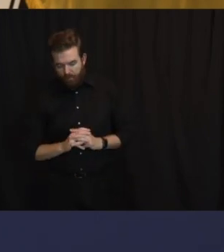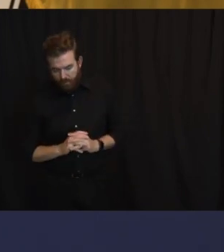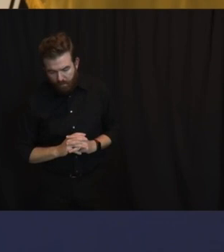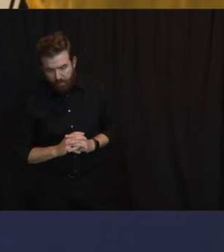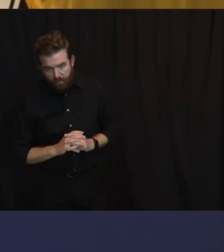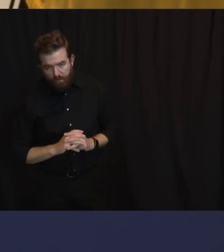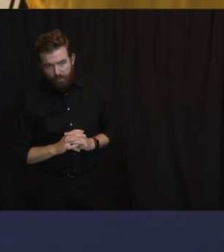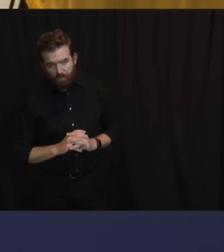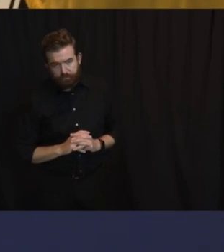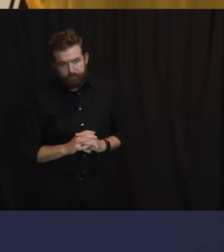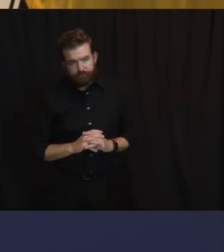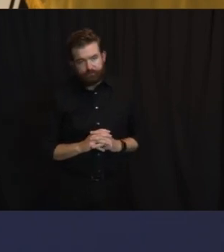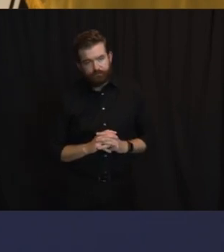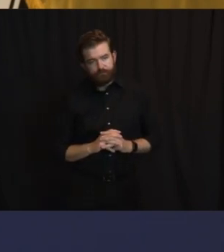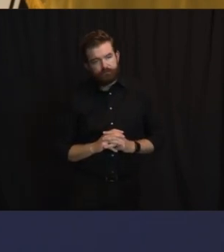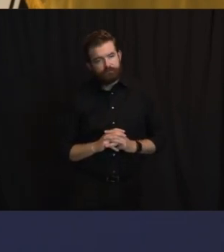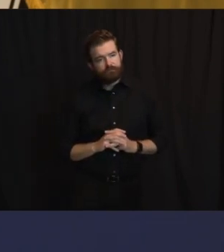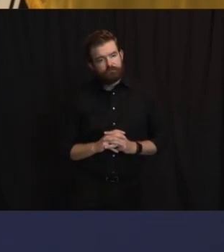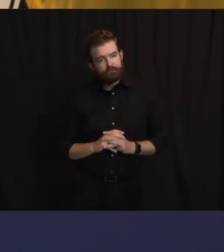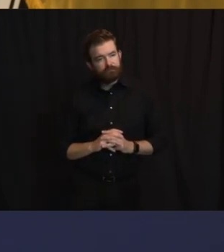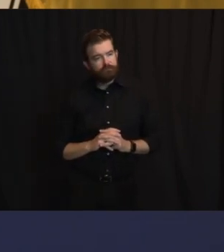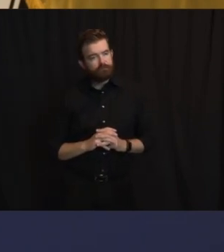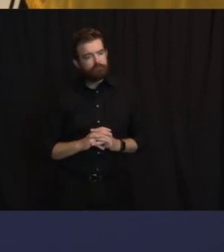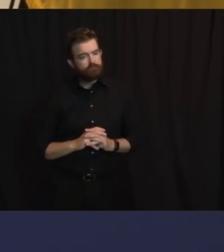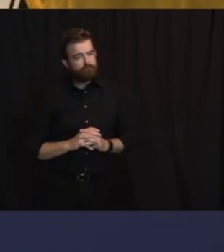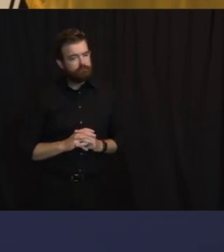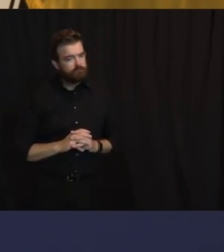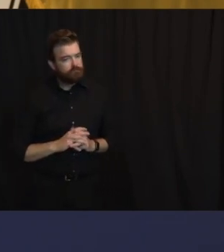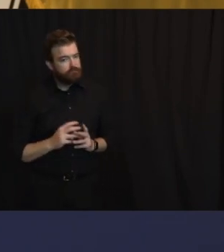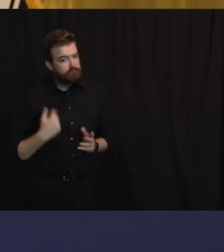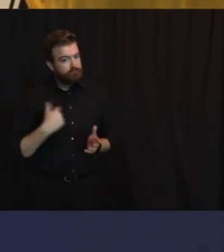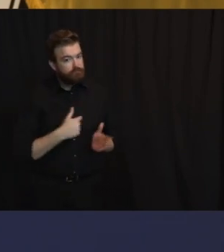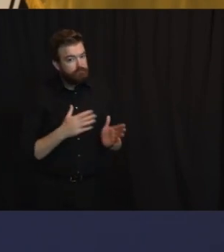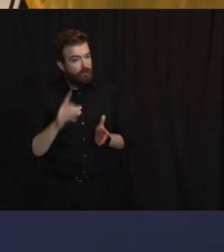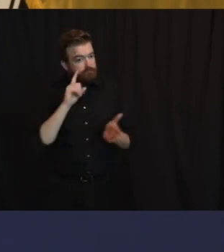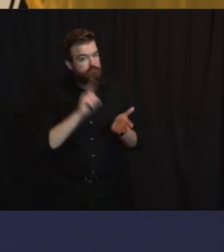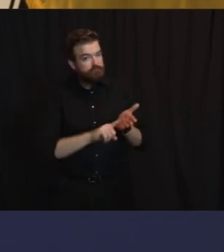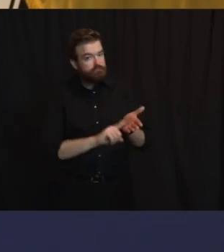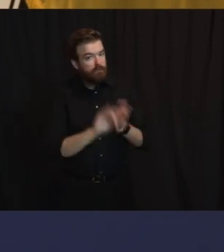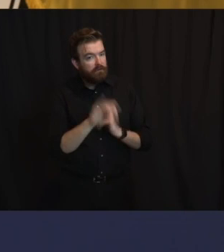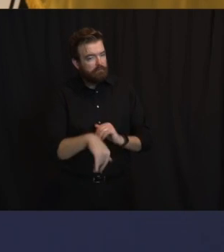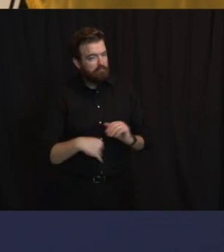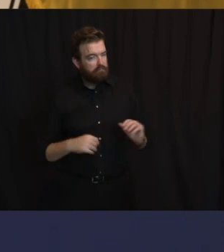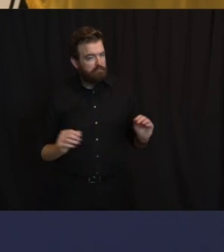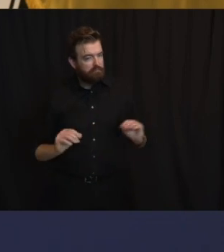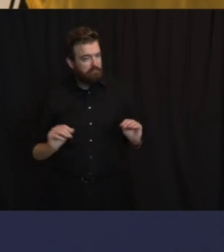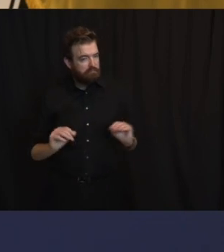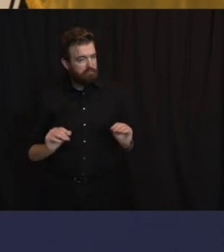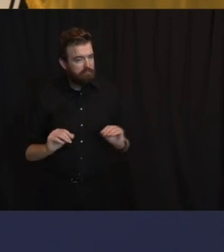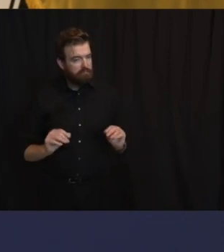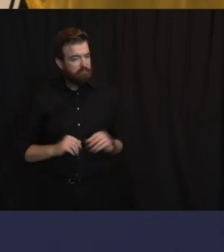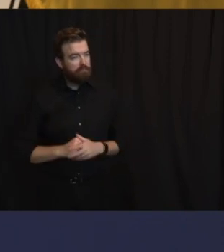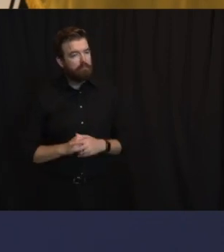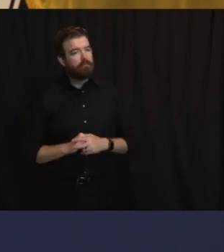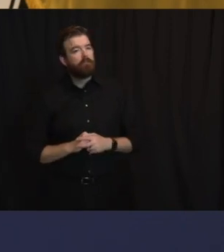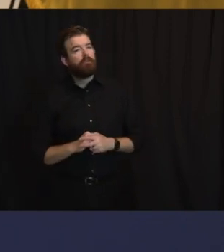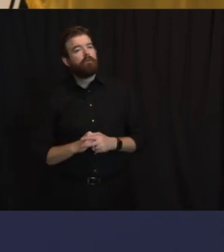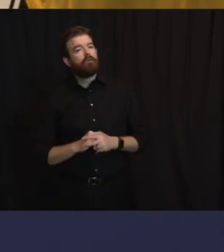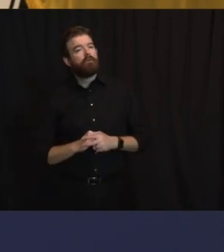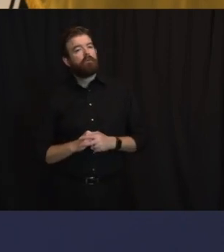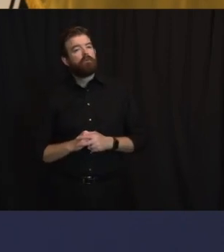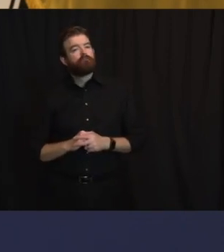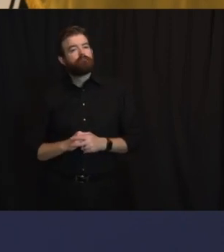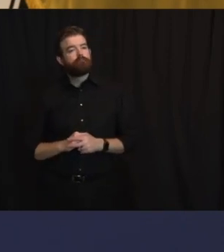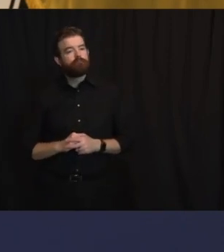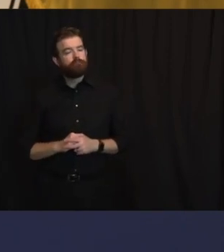plans to readdress that. Our hope is that and I think it's our expectation, Judy, it's not just our hope, it's our expectation that